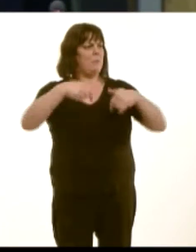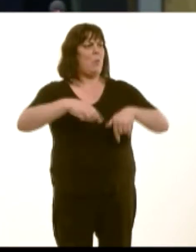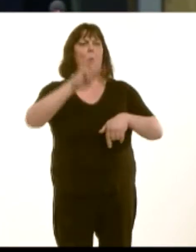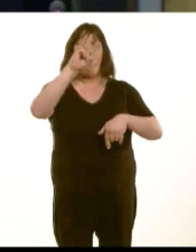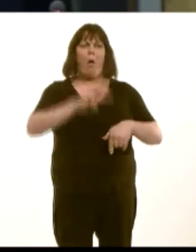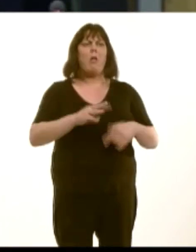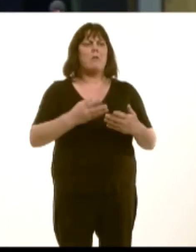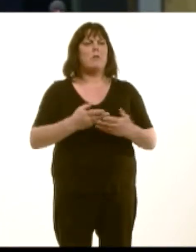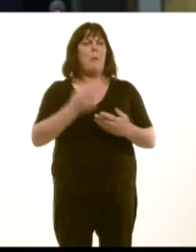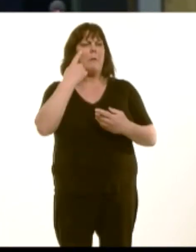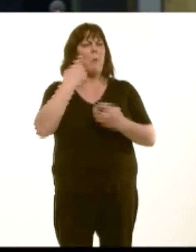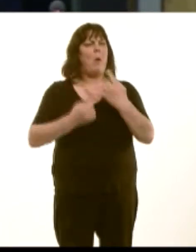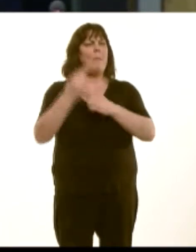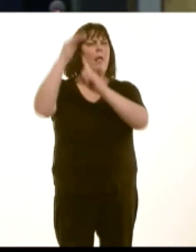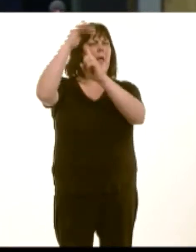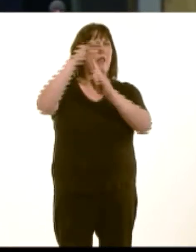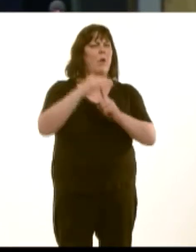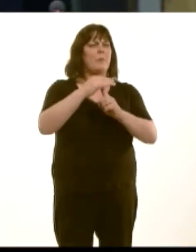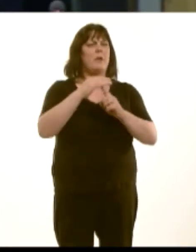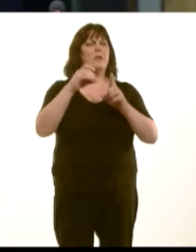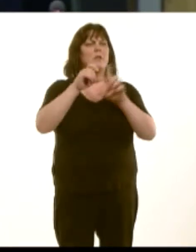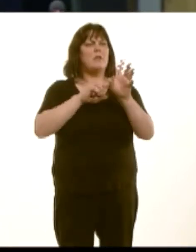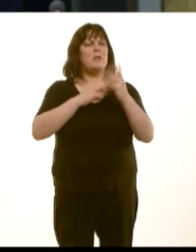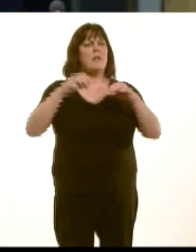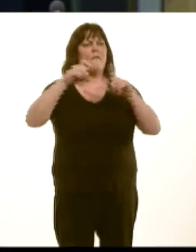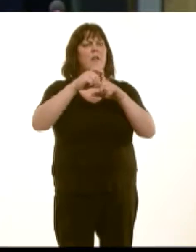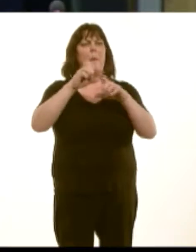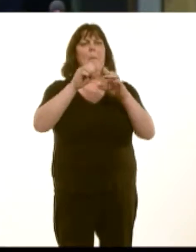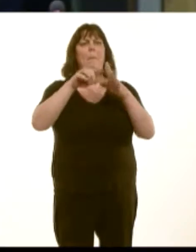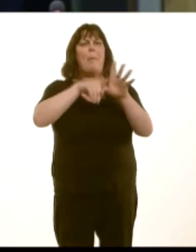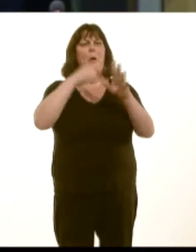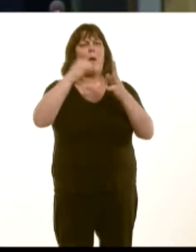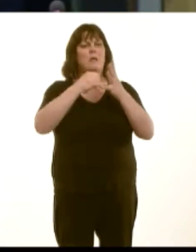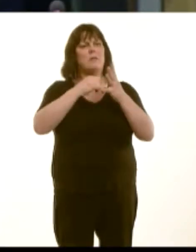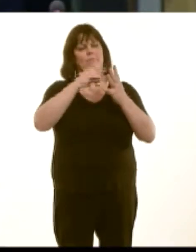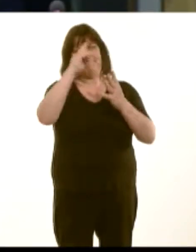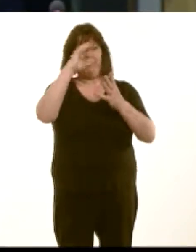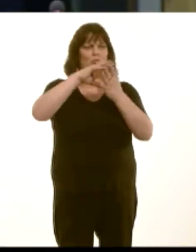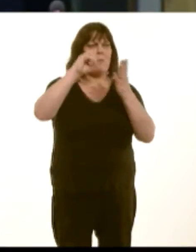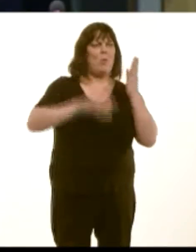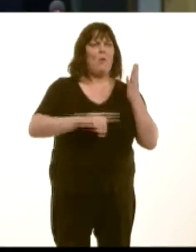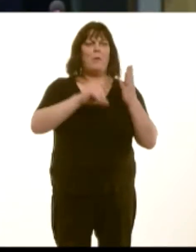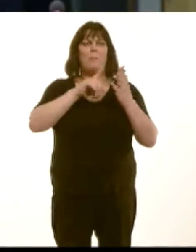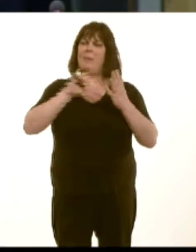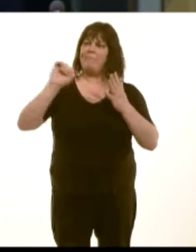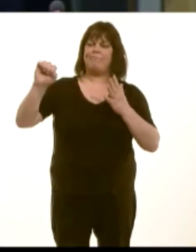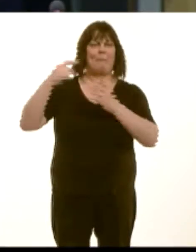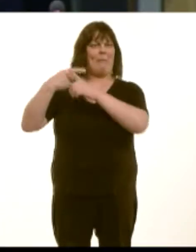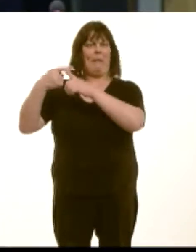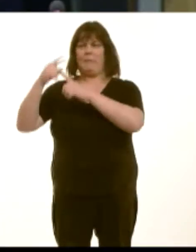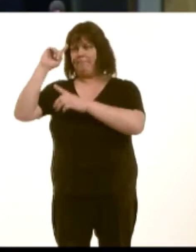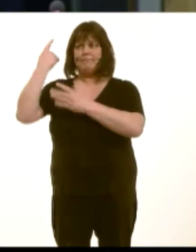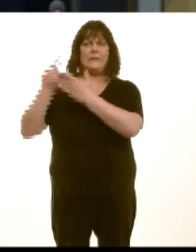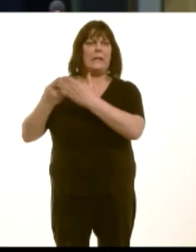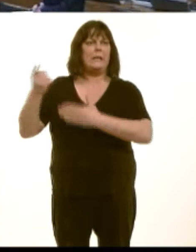of the helicopter in Dyfed Powys at Pembrey being removed by decision taken outside of Wales, in your view, will